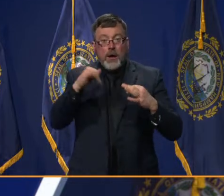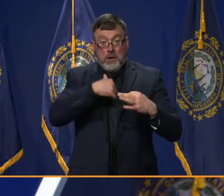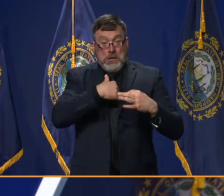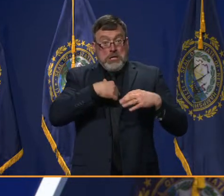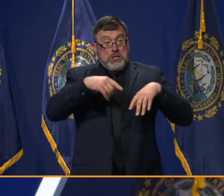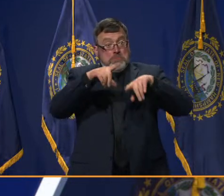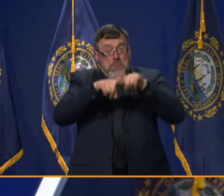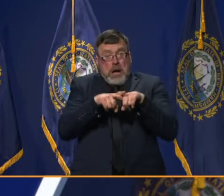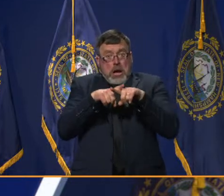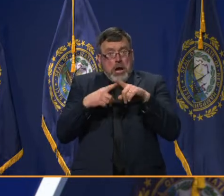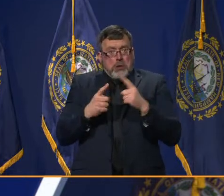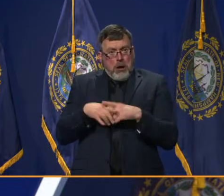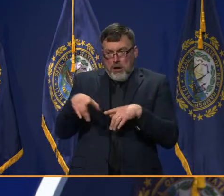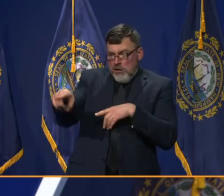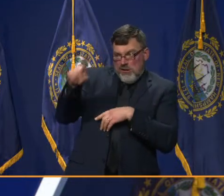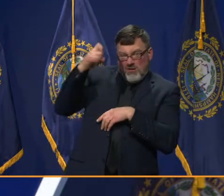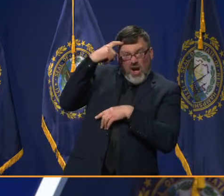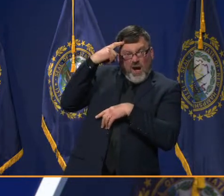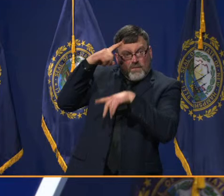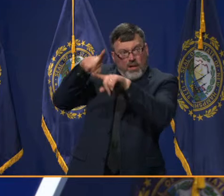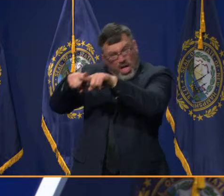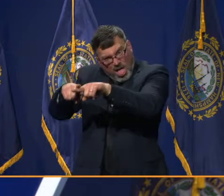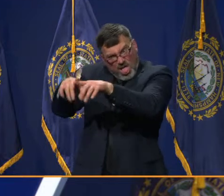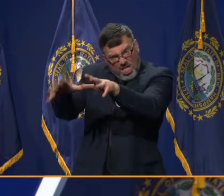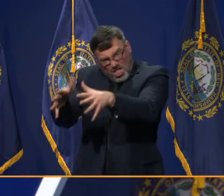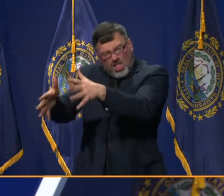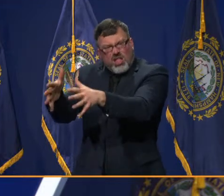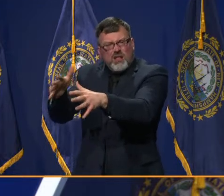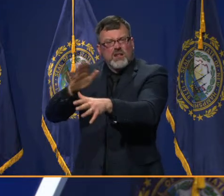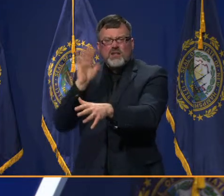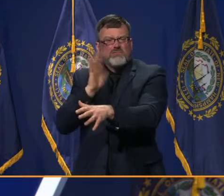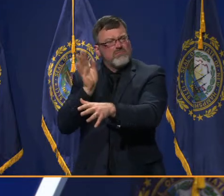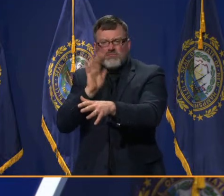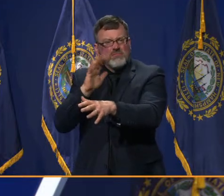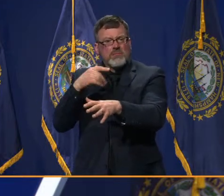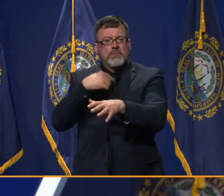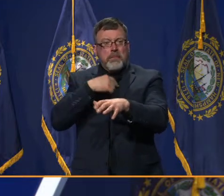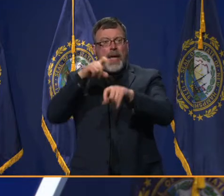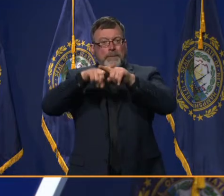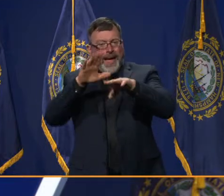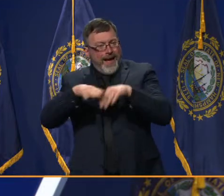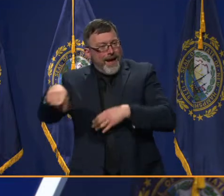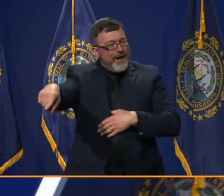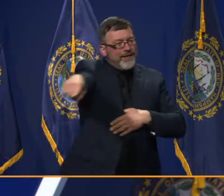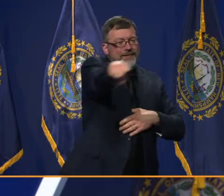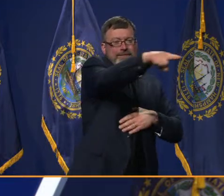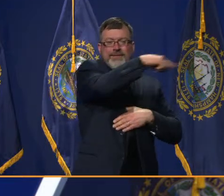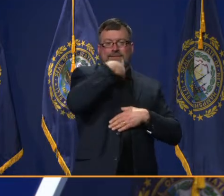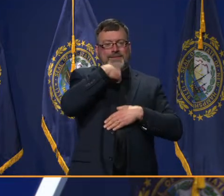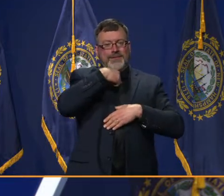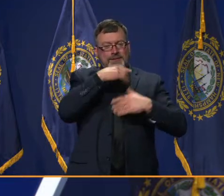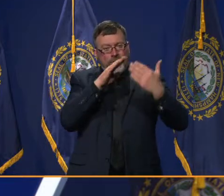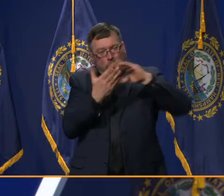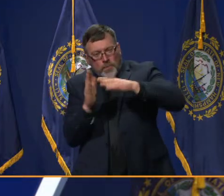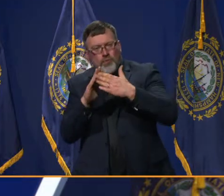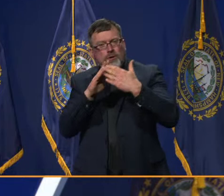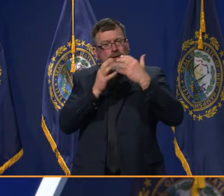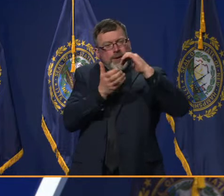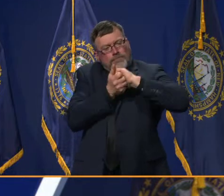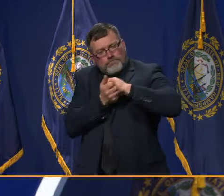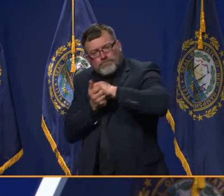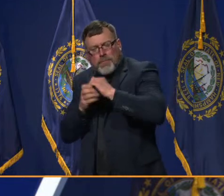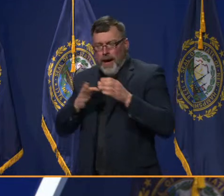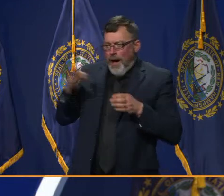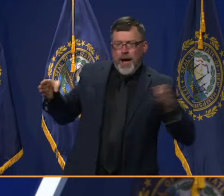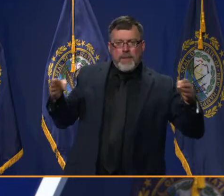government system, but on the steadfast durability of our granite state neighbors. I believe, frankly, we sometimes become